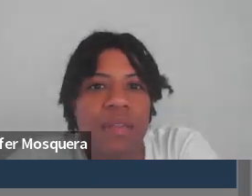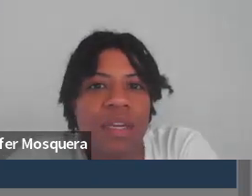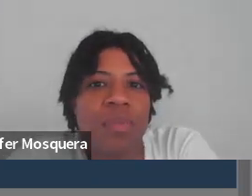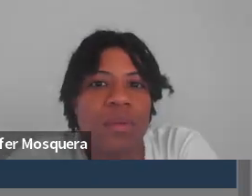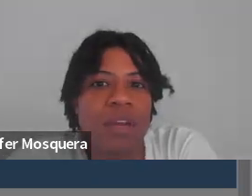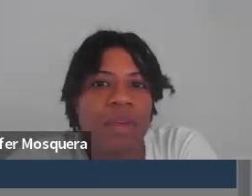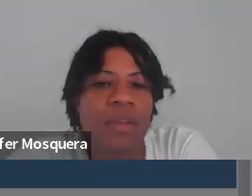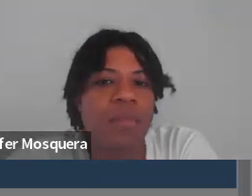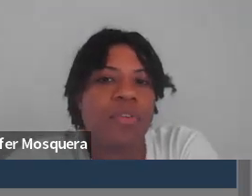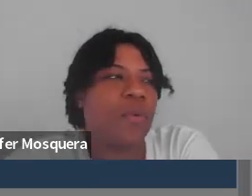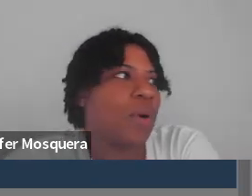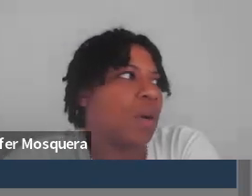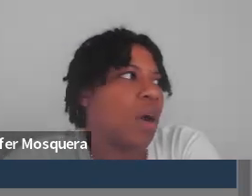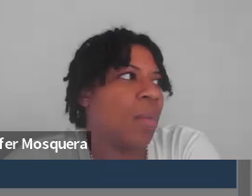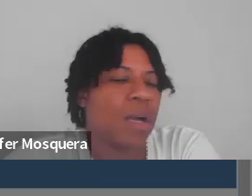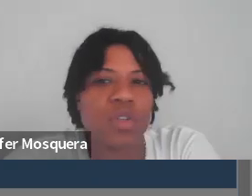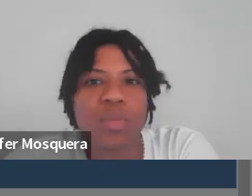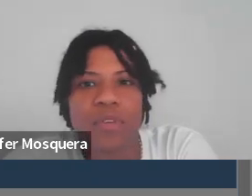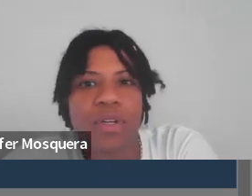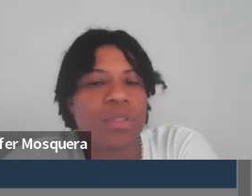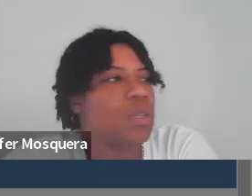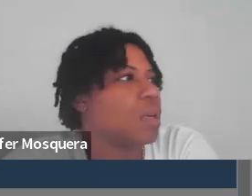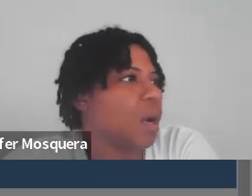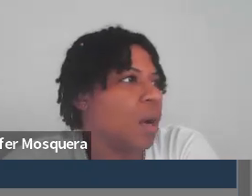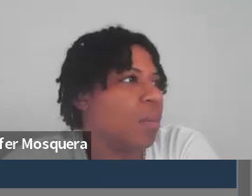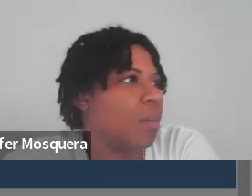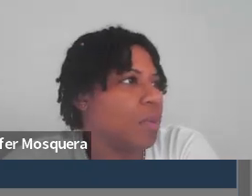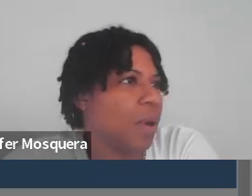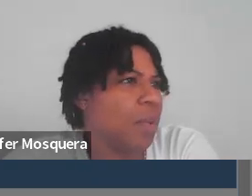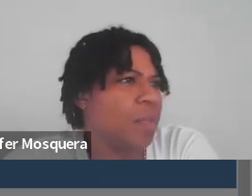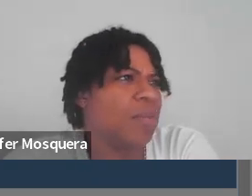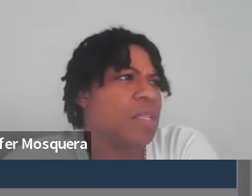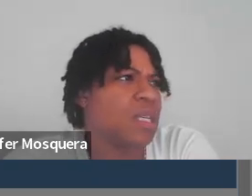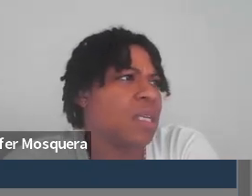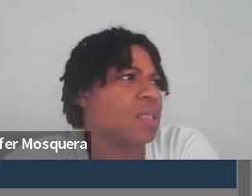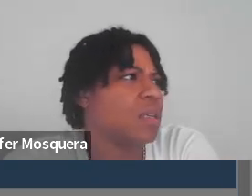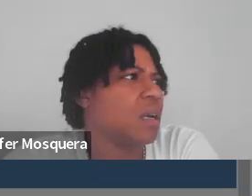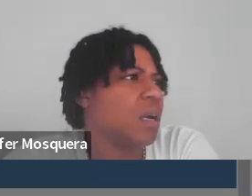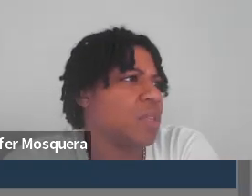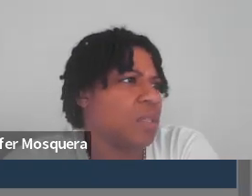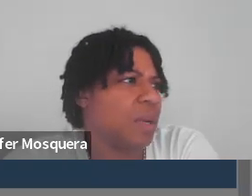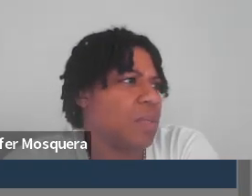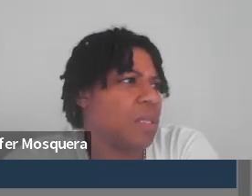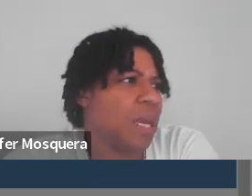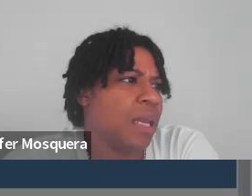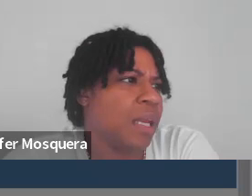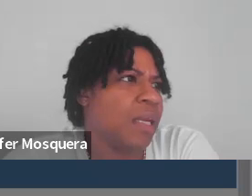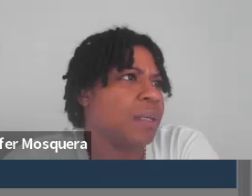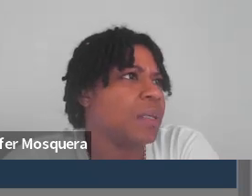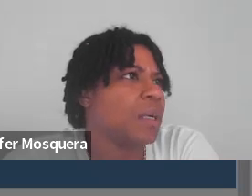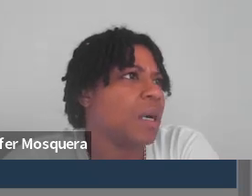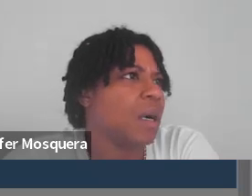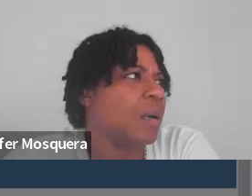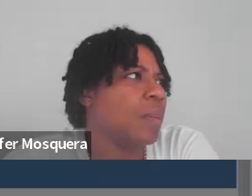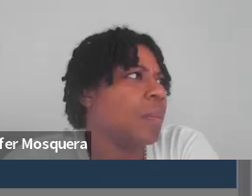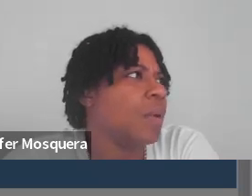said, anything before October 1st, you probably won't be able to see it. So that's why we see the NA